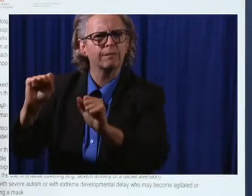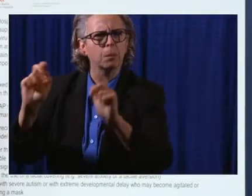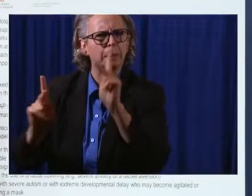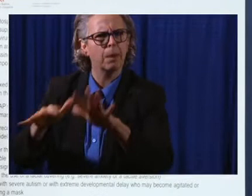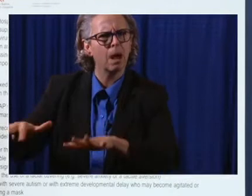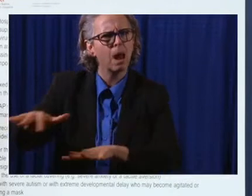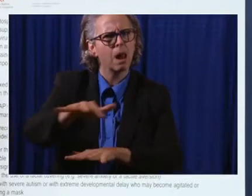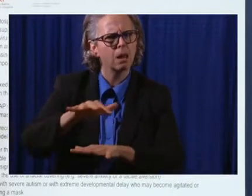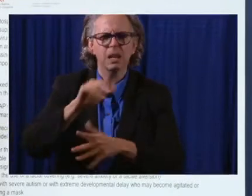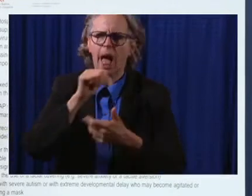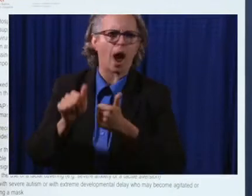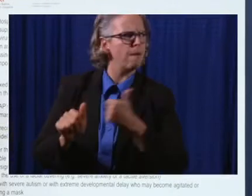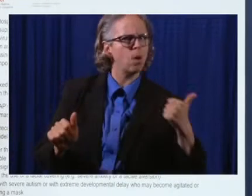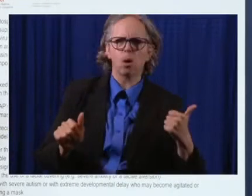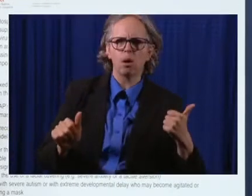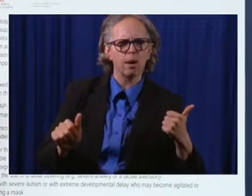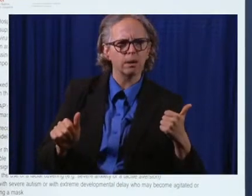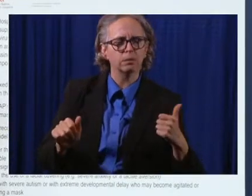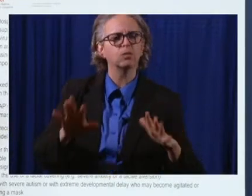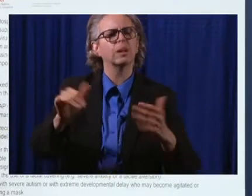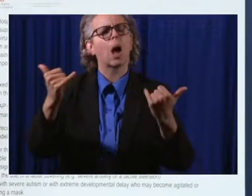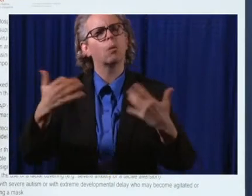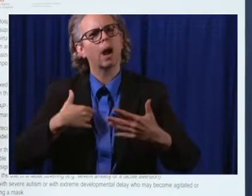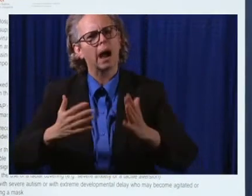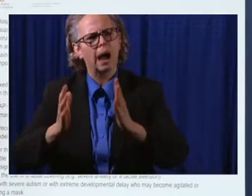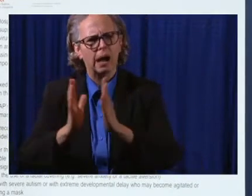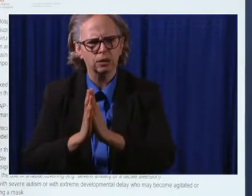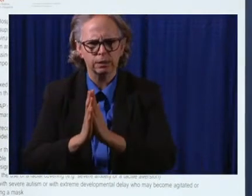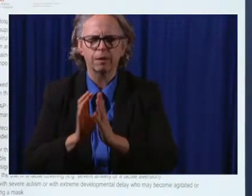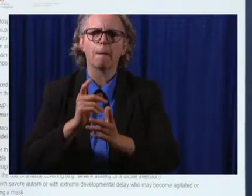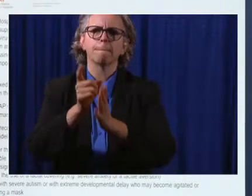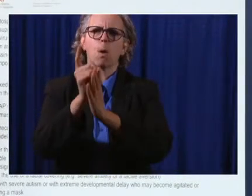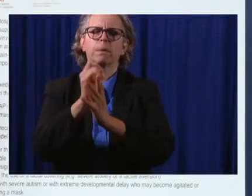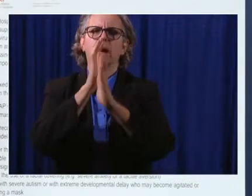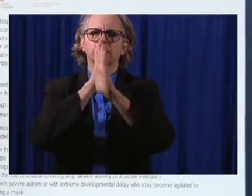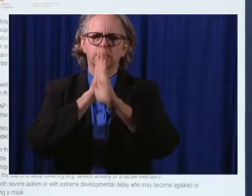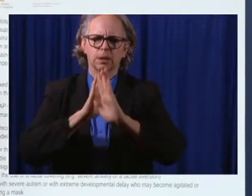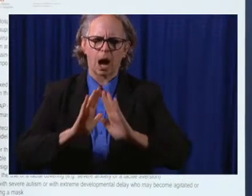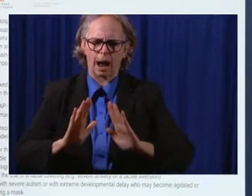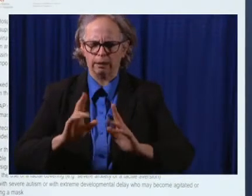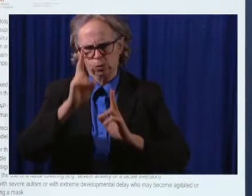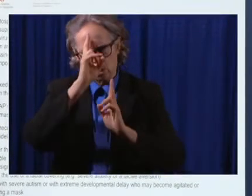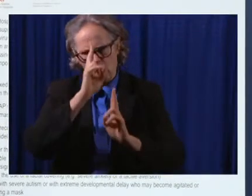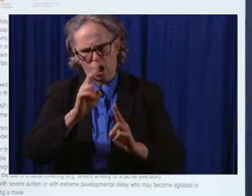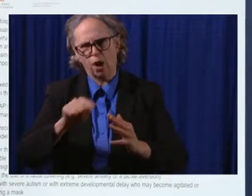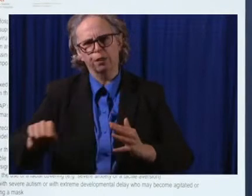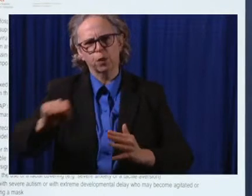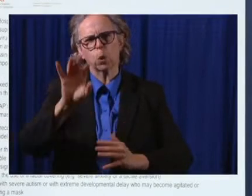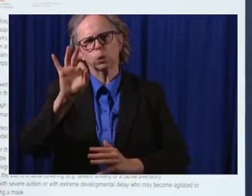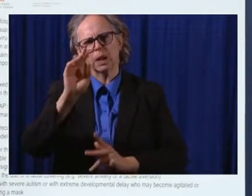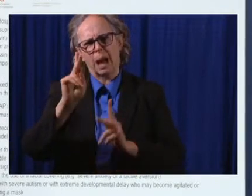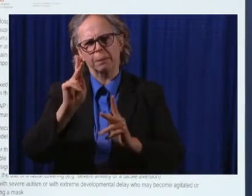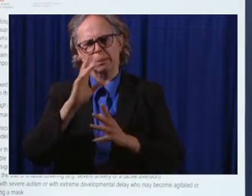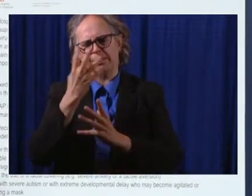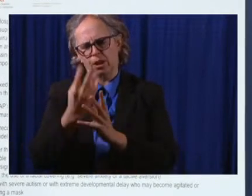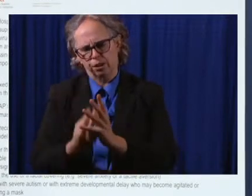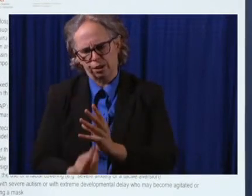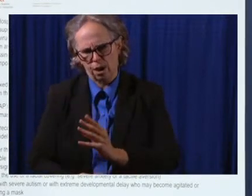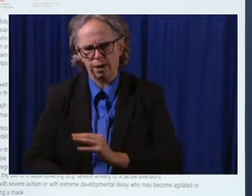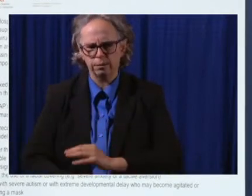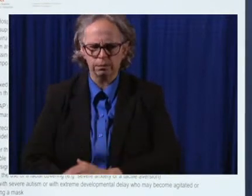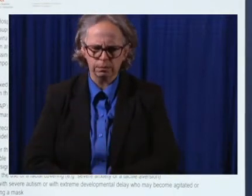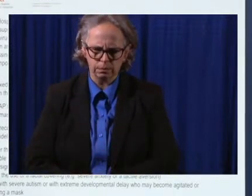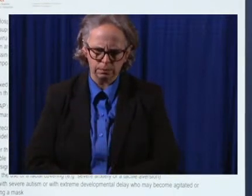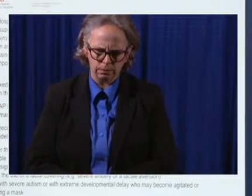I'd like to pause now for a moment of silence in honor of those that were lost, and in honor of those whose